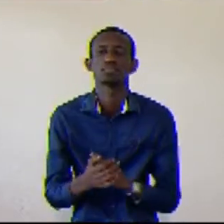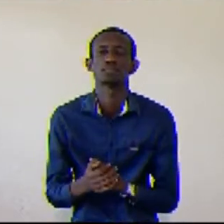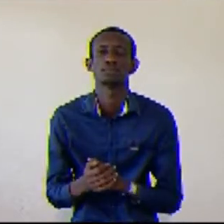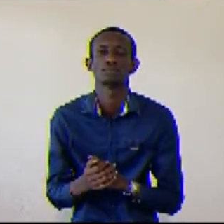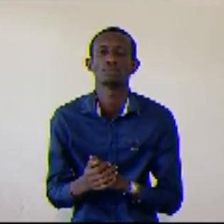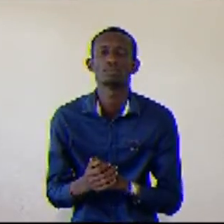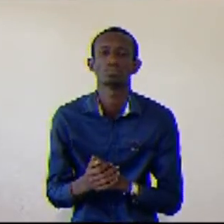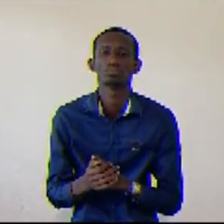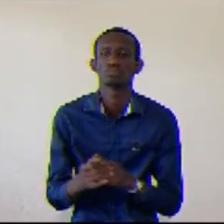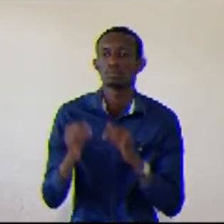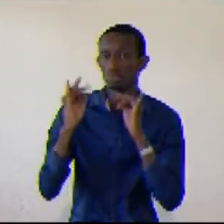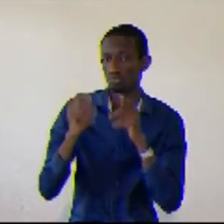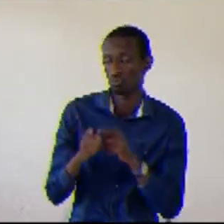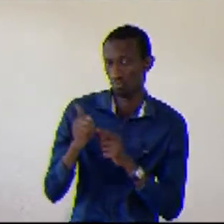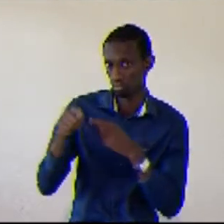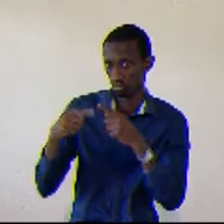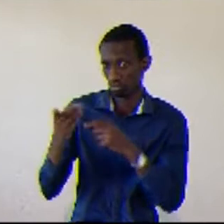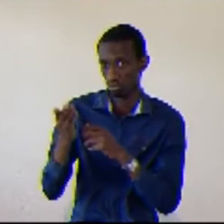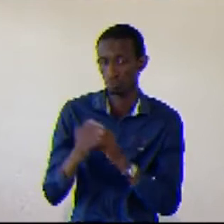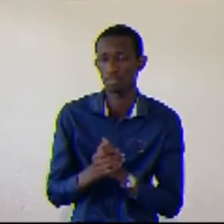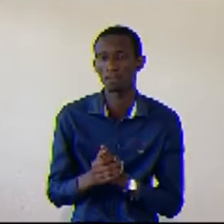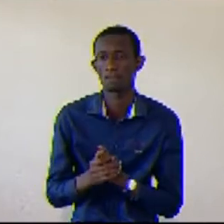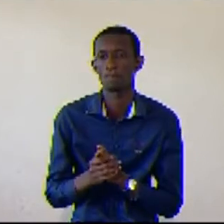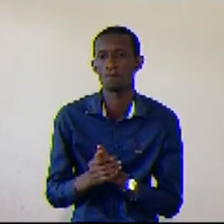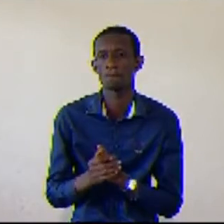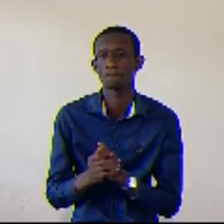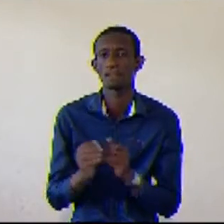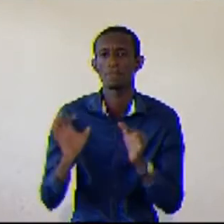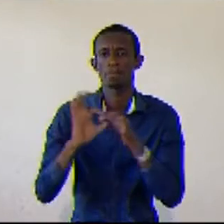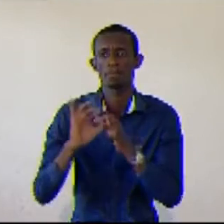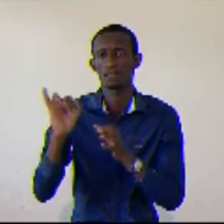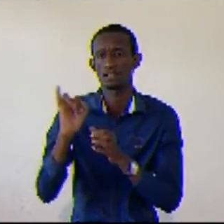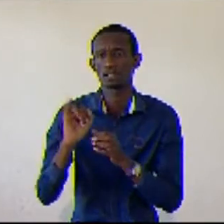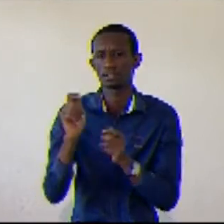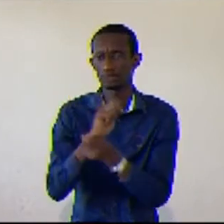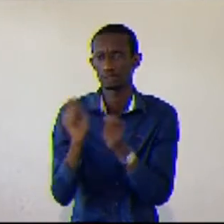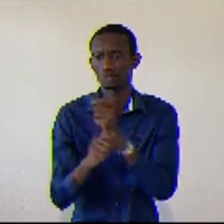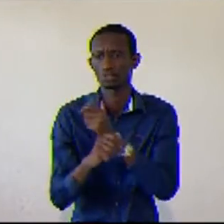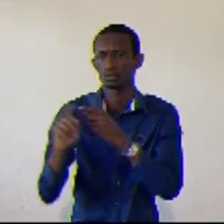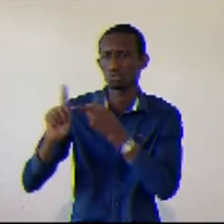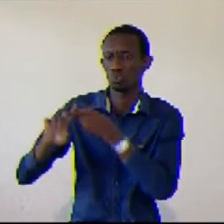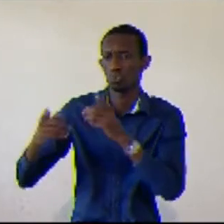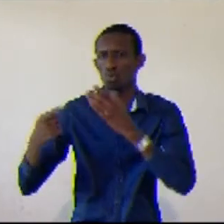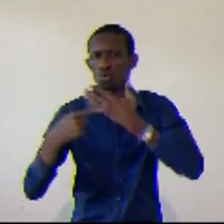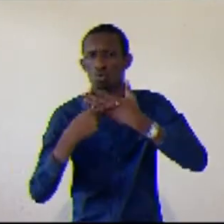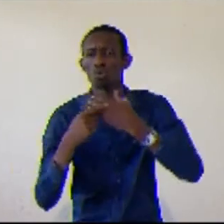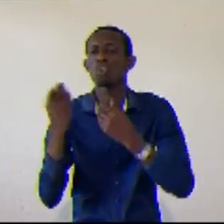if it's continuous in that interval and change the sign, we have a root between